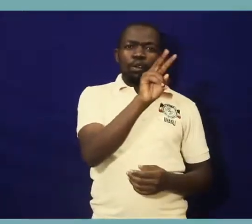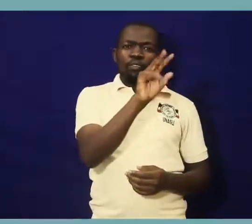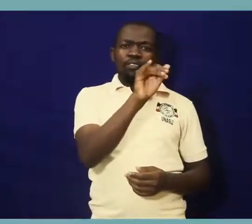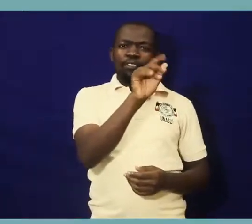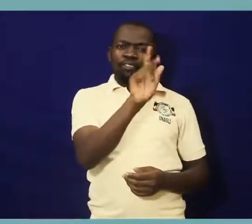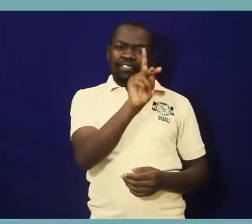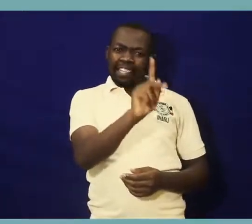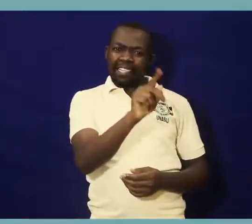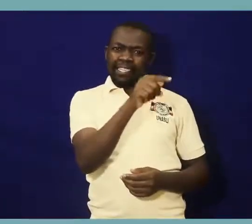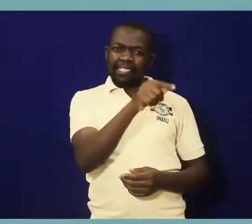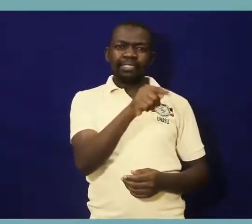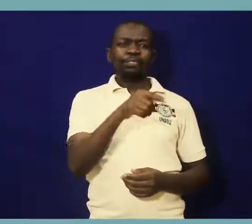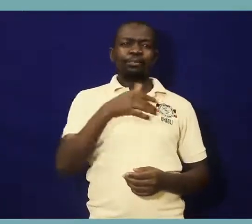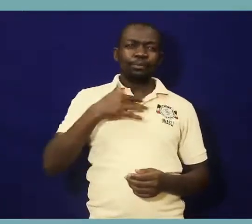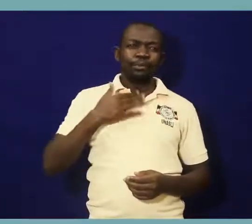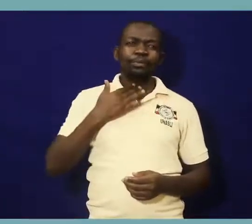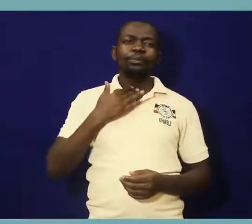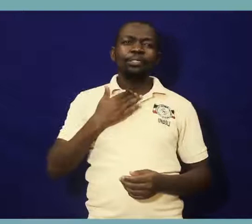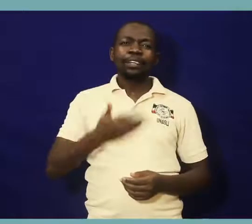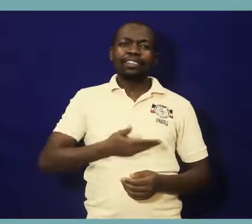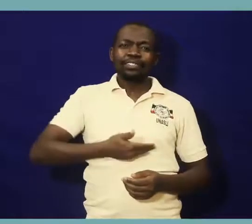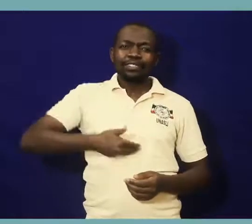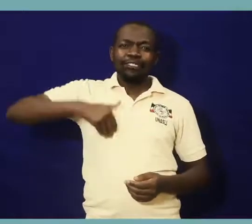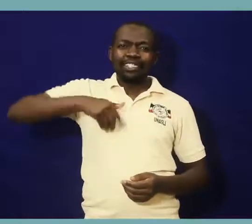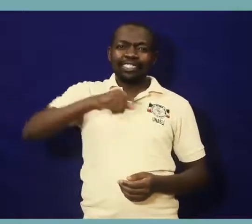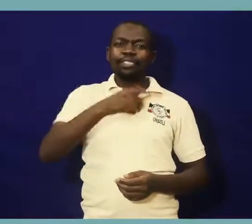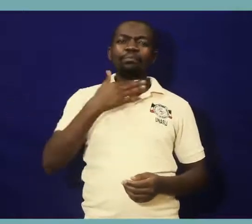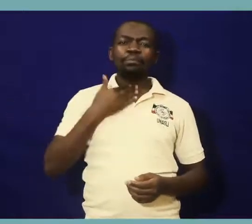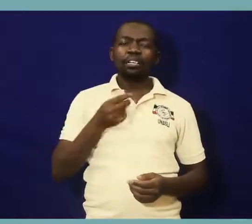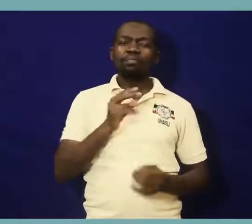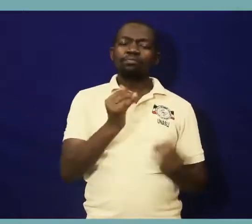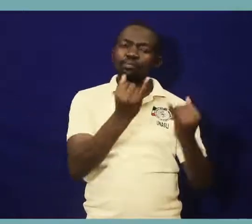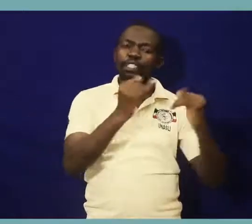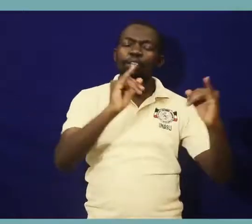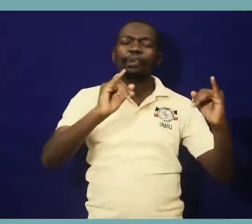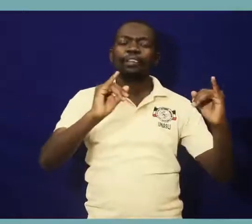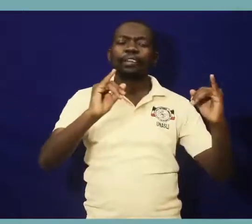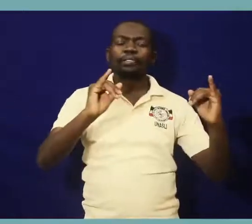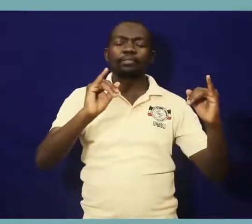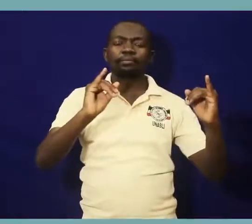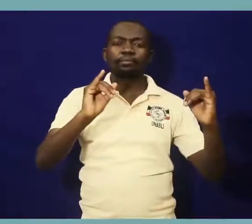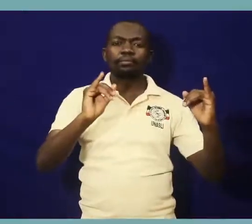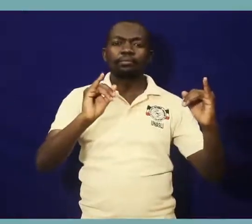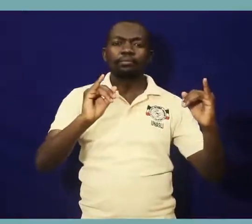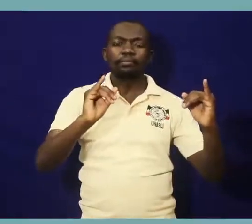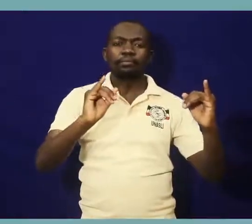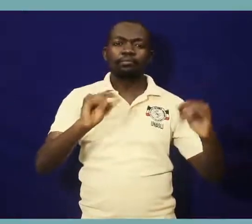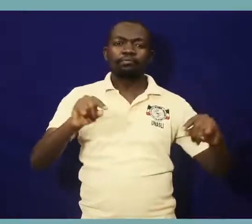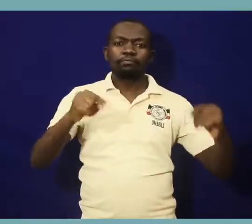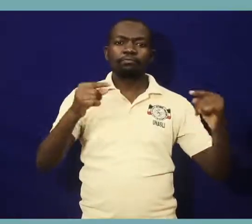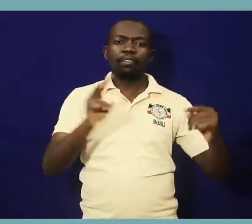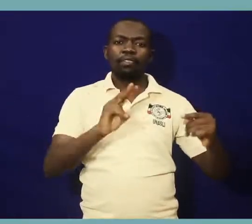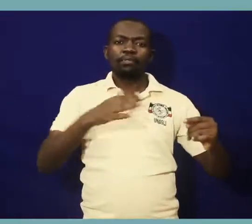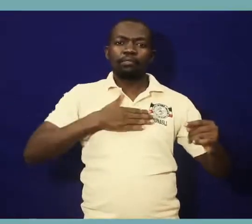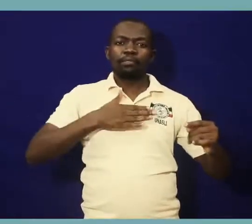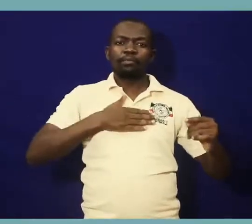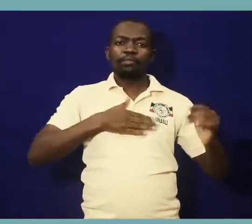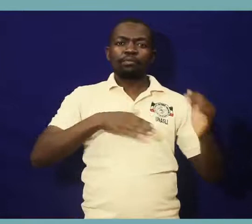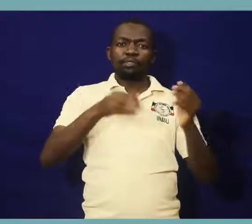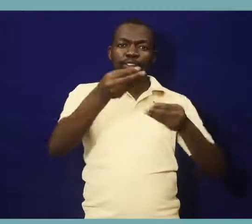Austro-Hungarian Empire wanted to form independent and nation